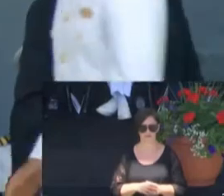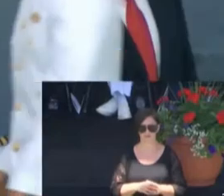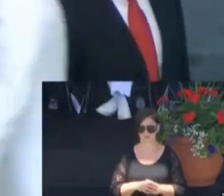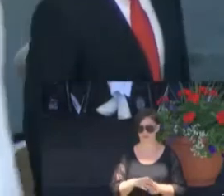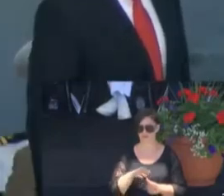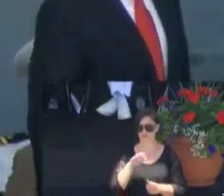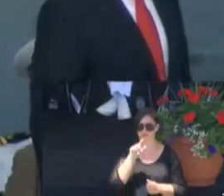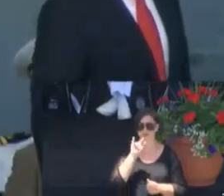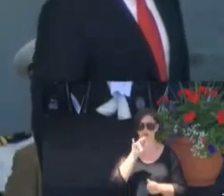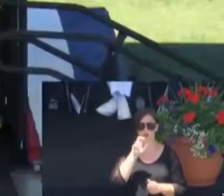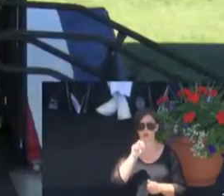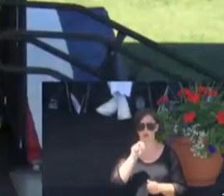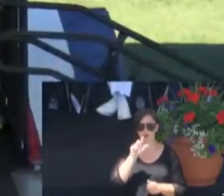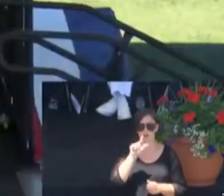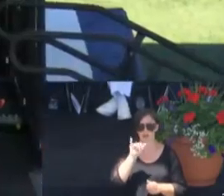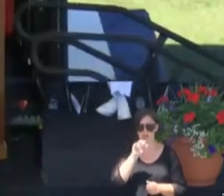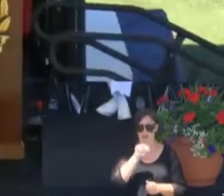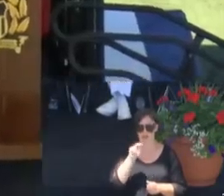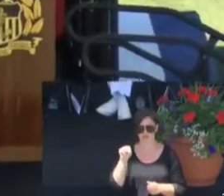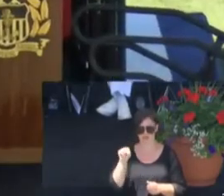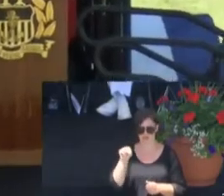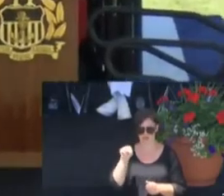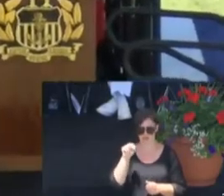Emma Lynn Alcantar.